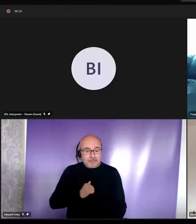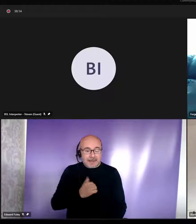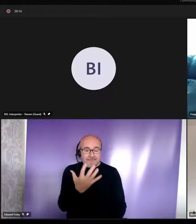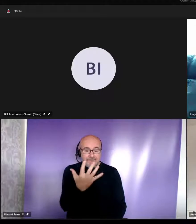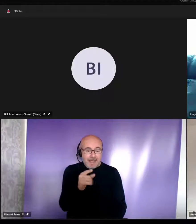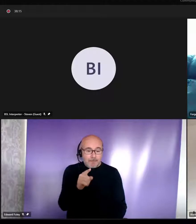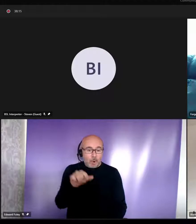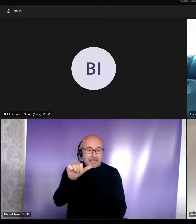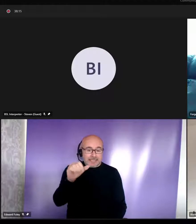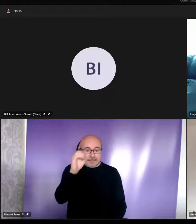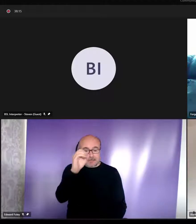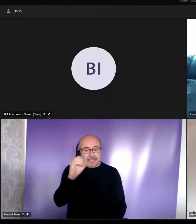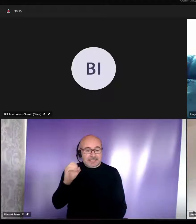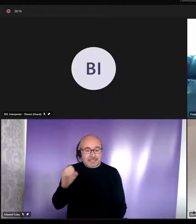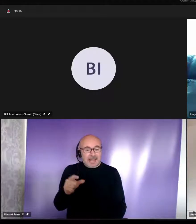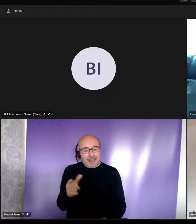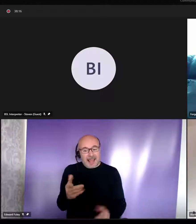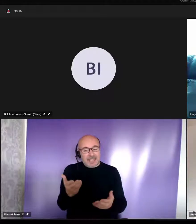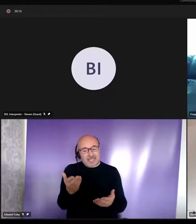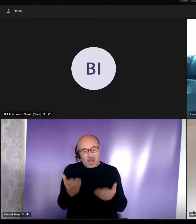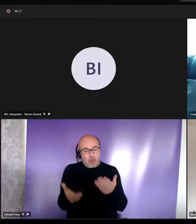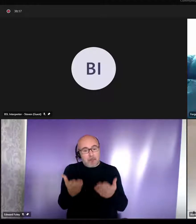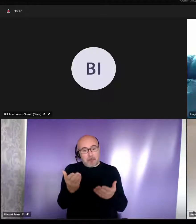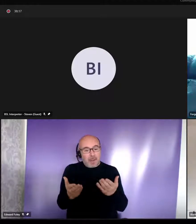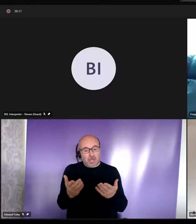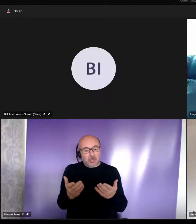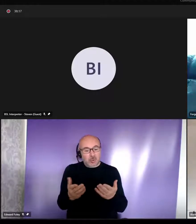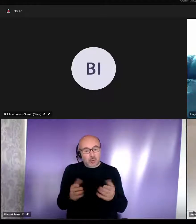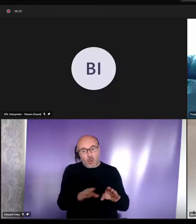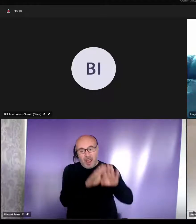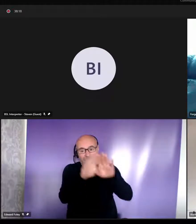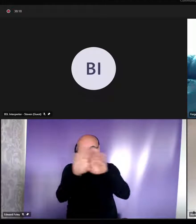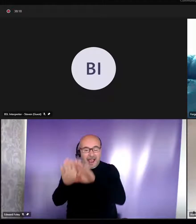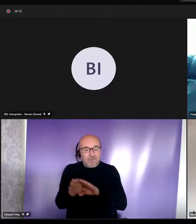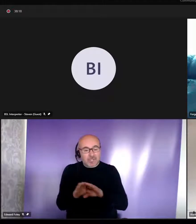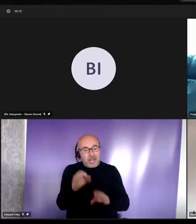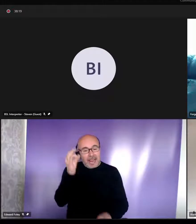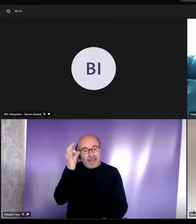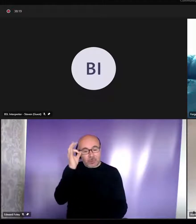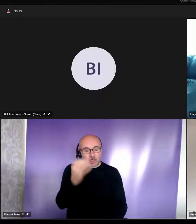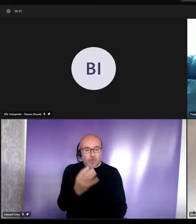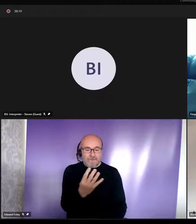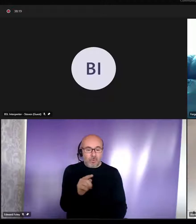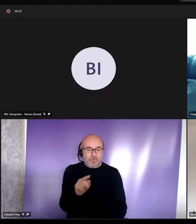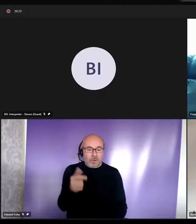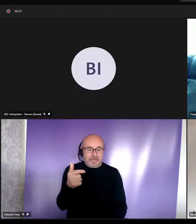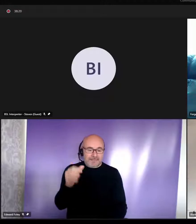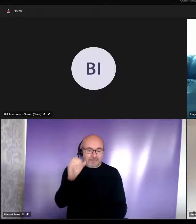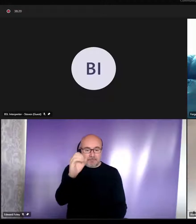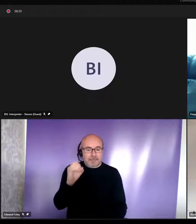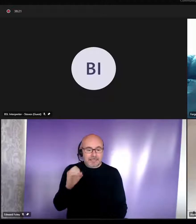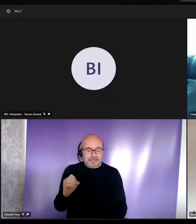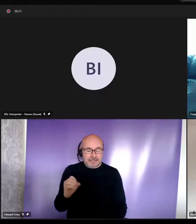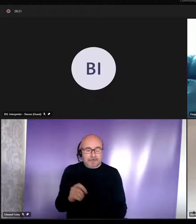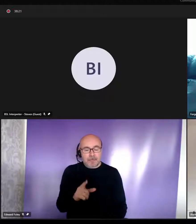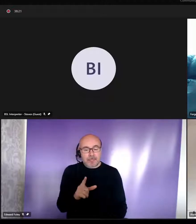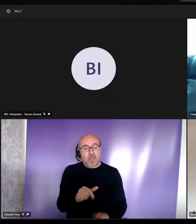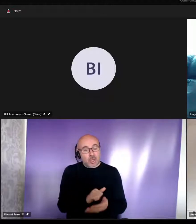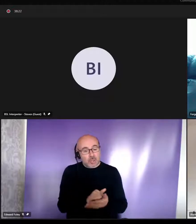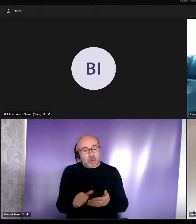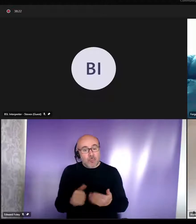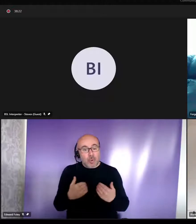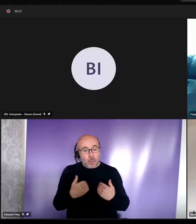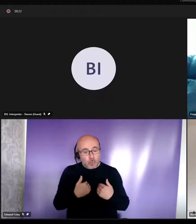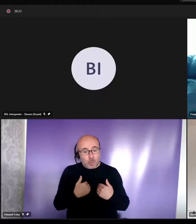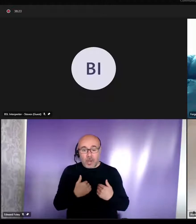which is in comparison to the council-wide average figure of 4.7%. As always, we continue to monitor and follow the